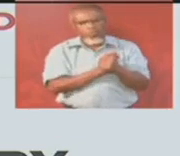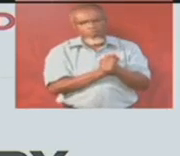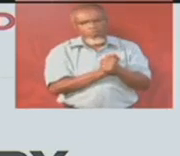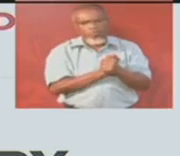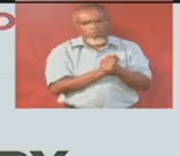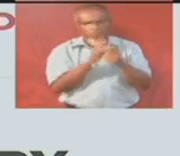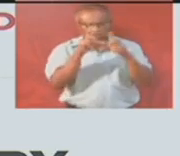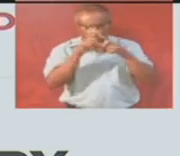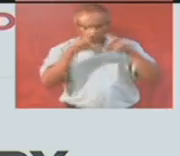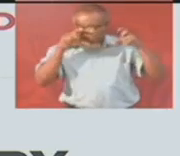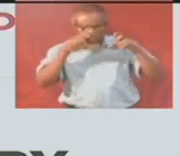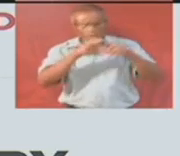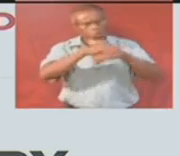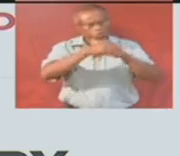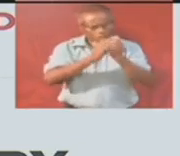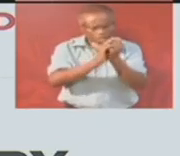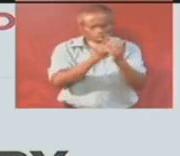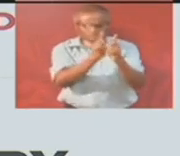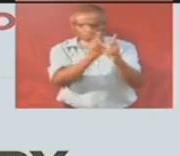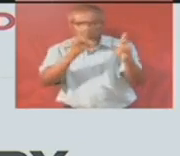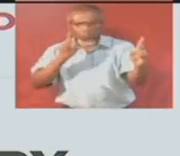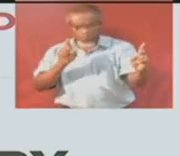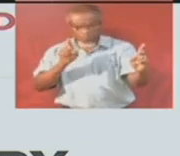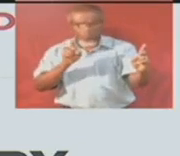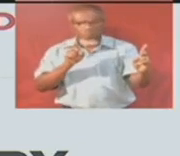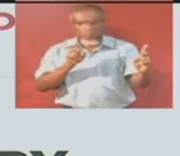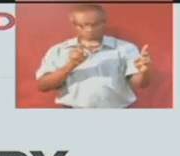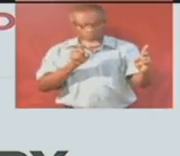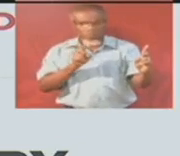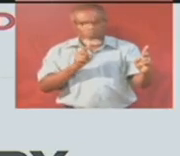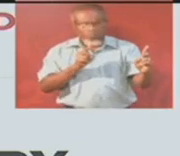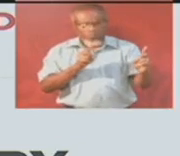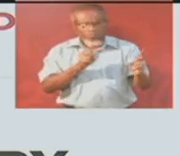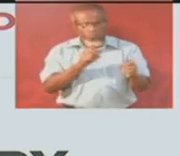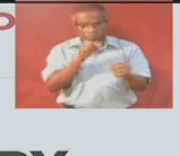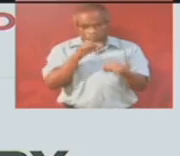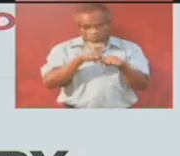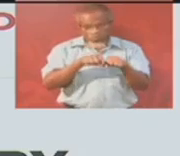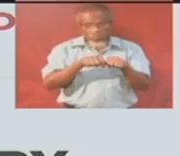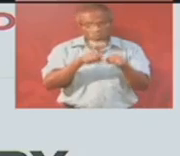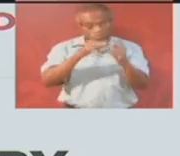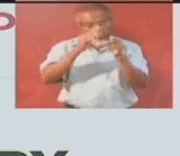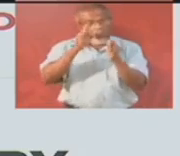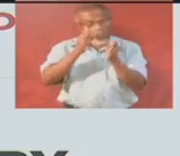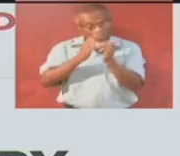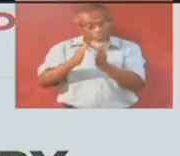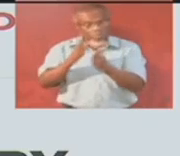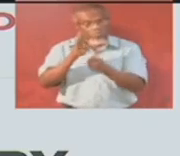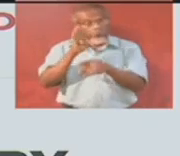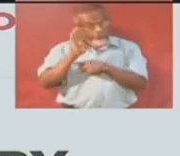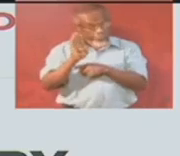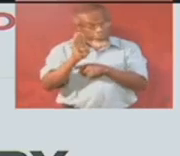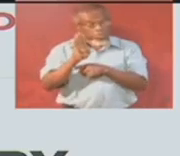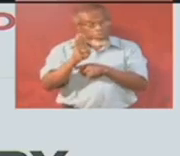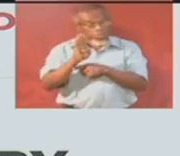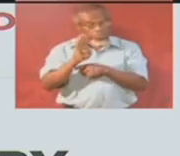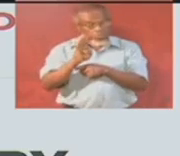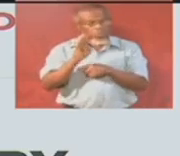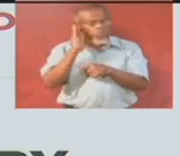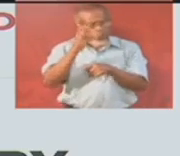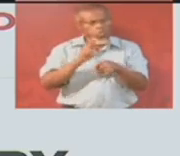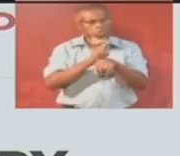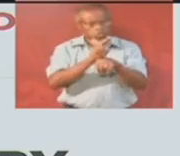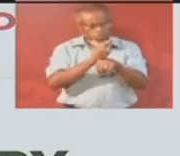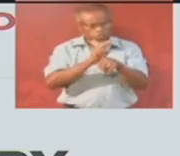is plan B, to activate the adult tower, another 100 beds with ICU, HDU capacity.